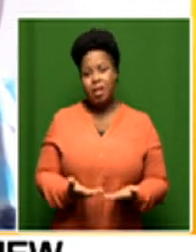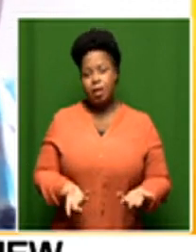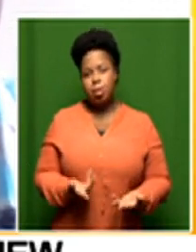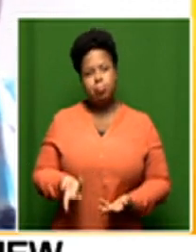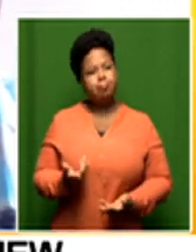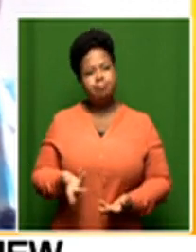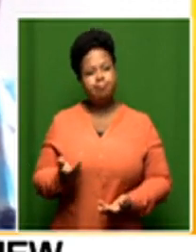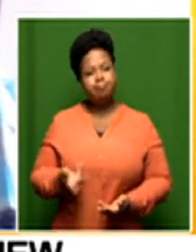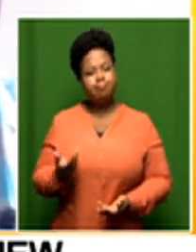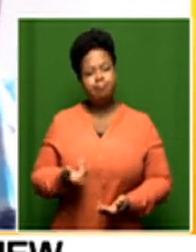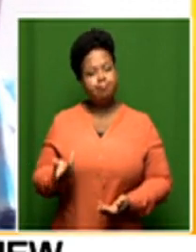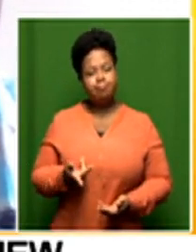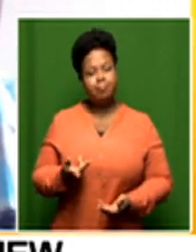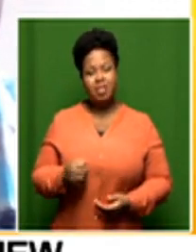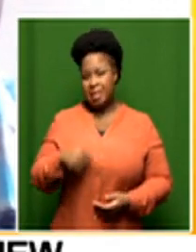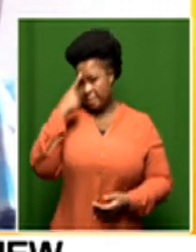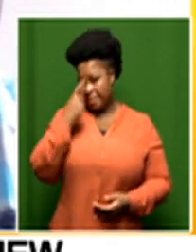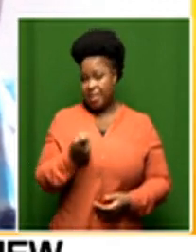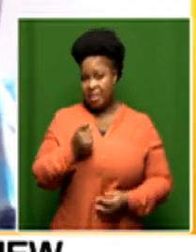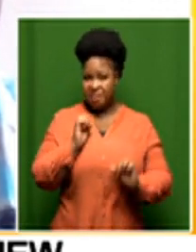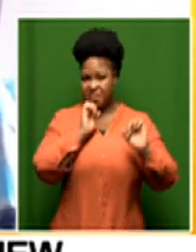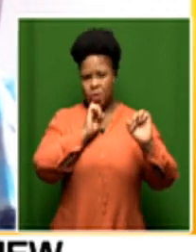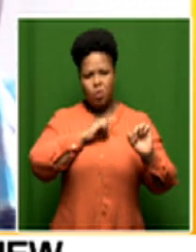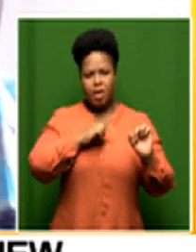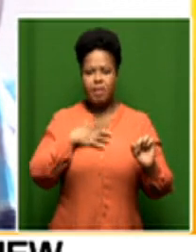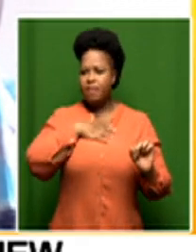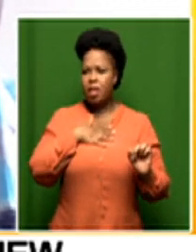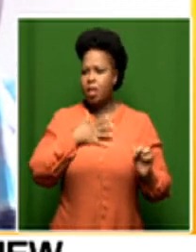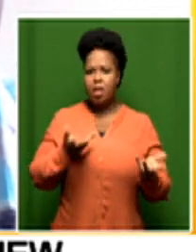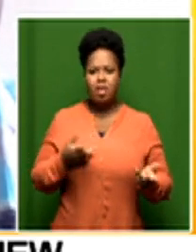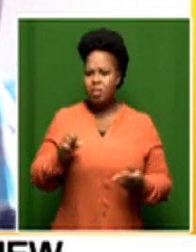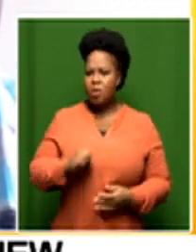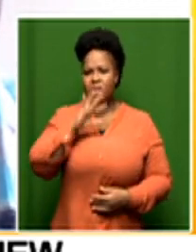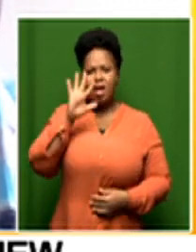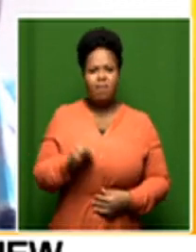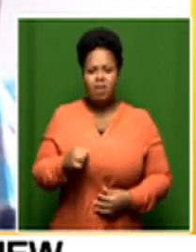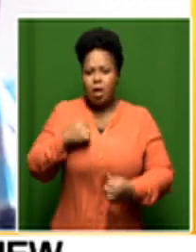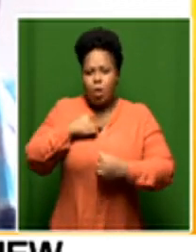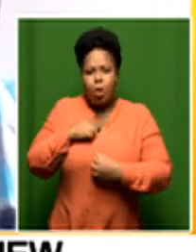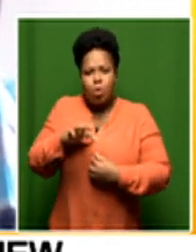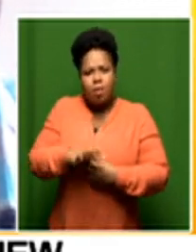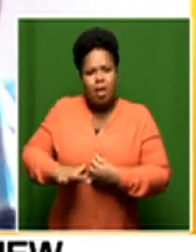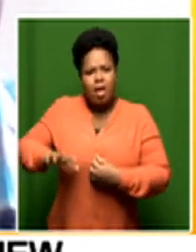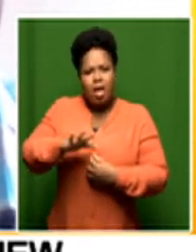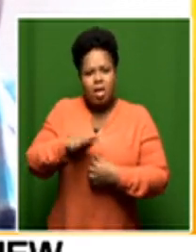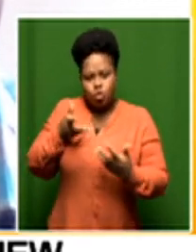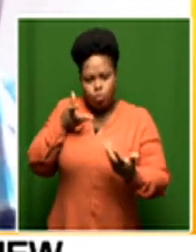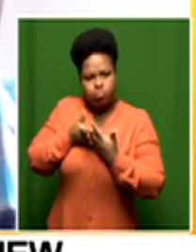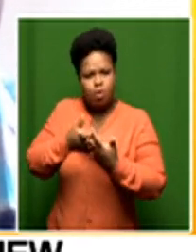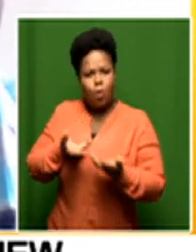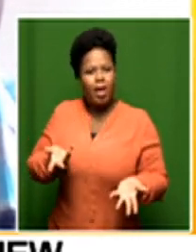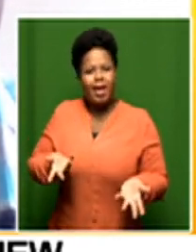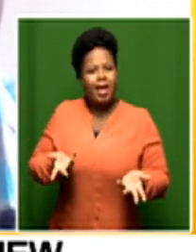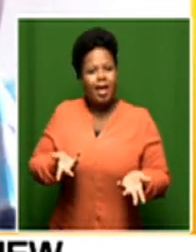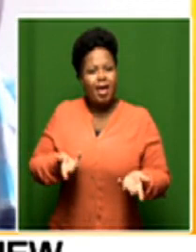to how their beliefs are that they don't have a place in South Africa, and with some of the words that you've been saying and some of